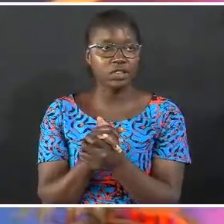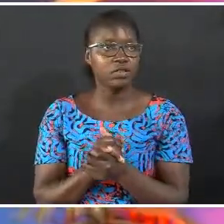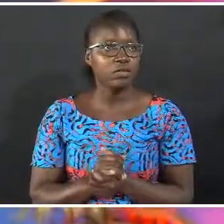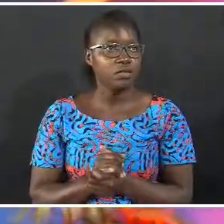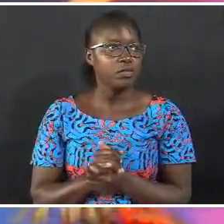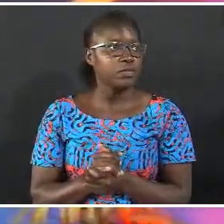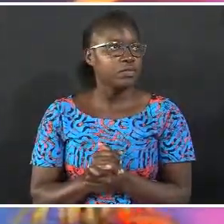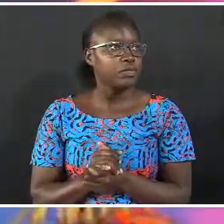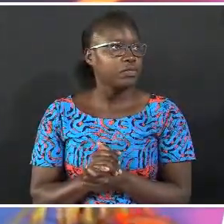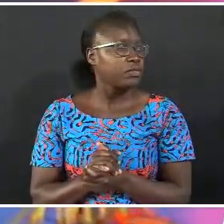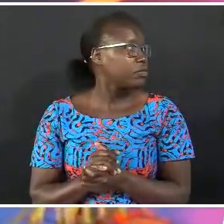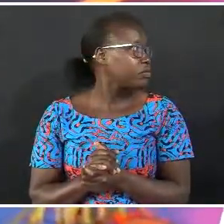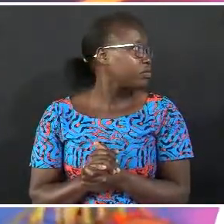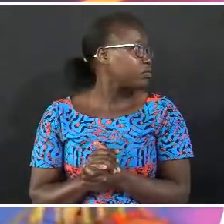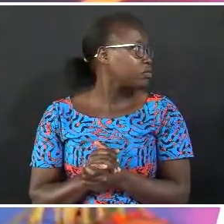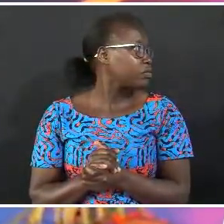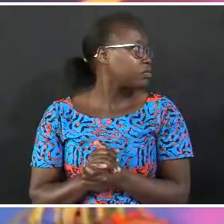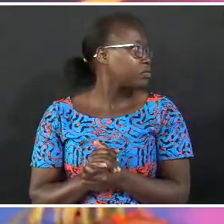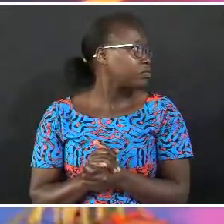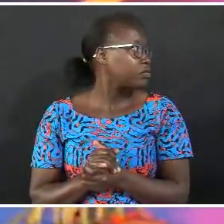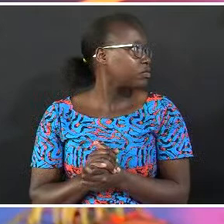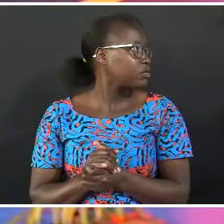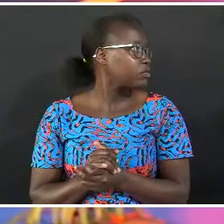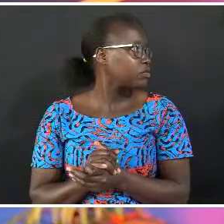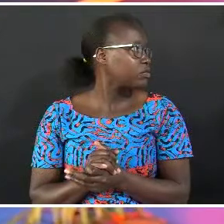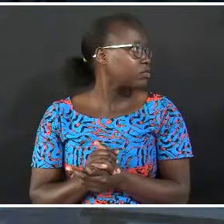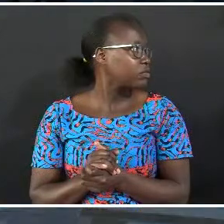journey indeed.